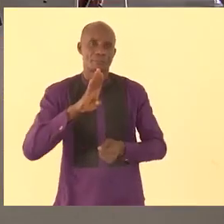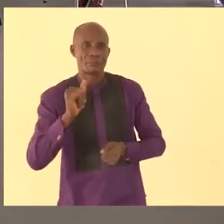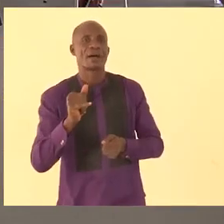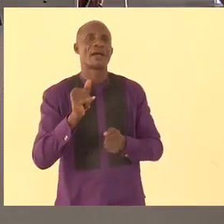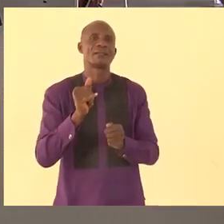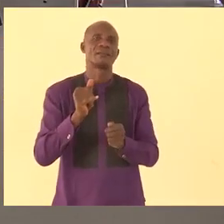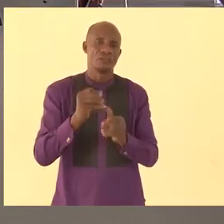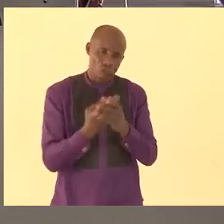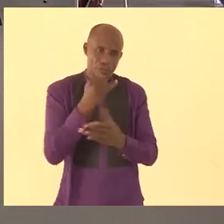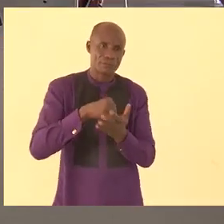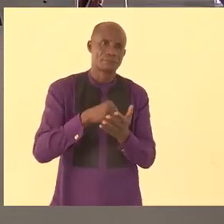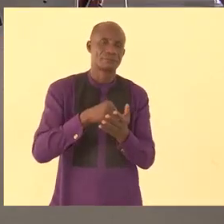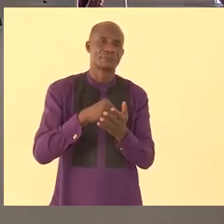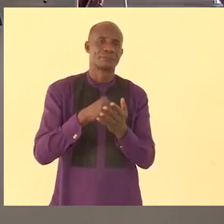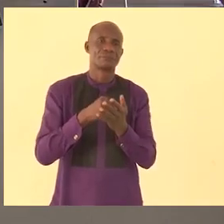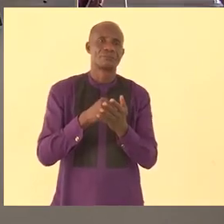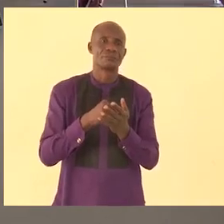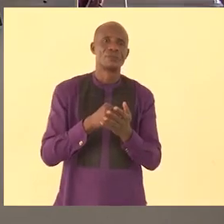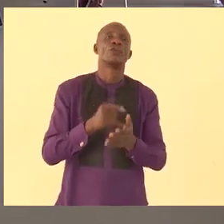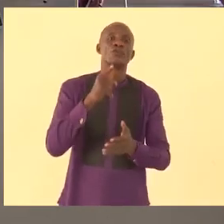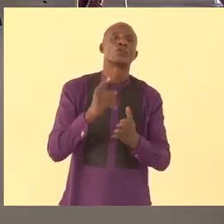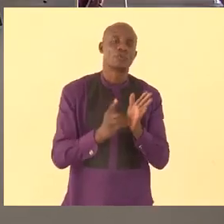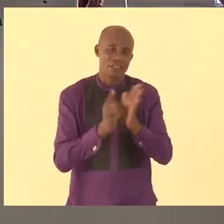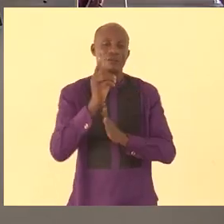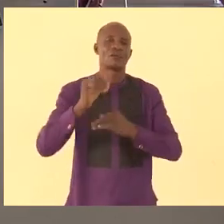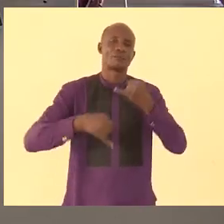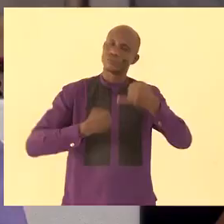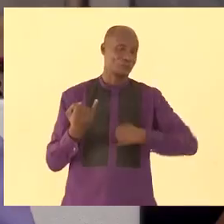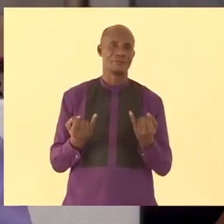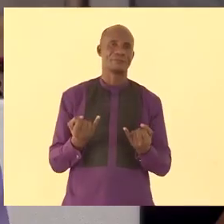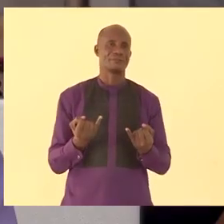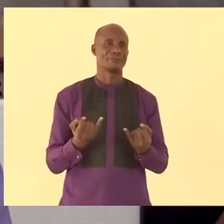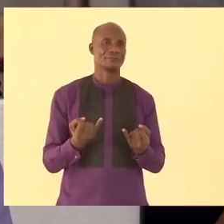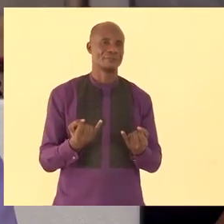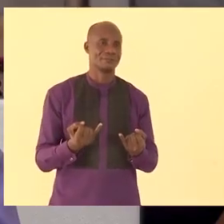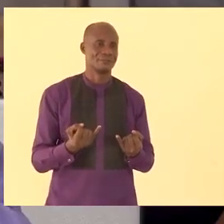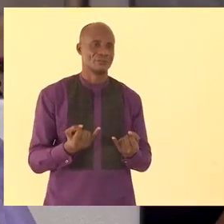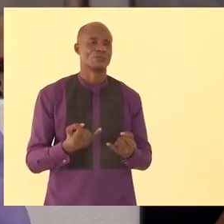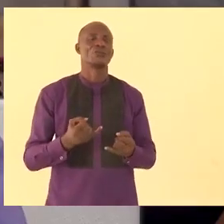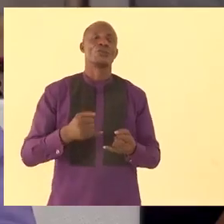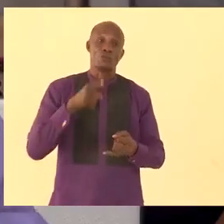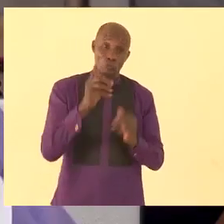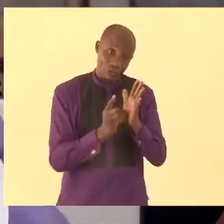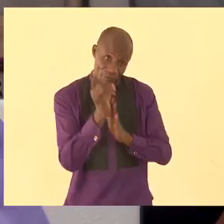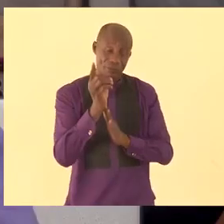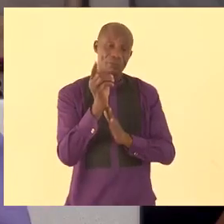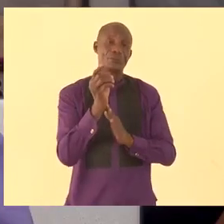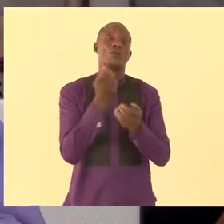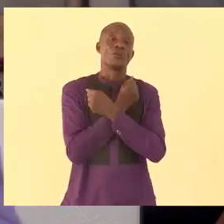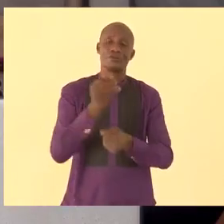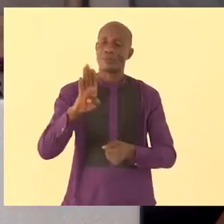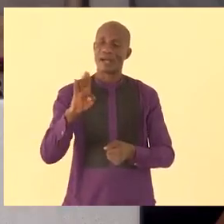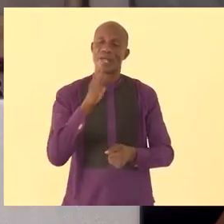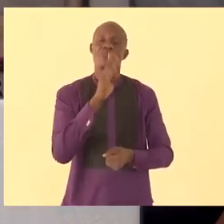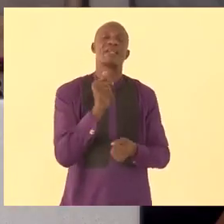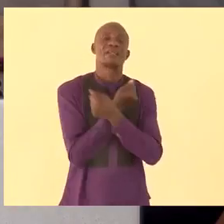deliberately cultivating the habit that today, in spite of this, you develop happy, joy by being joyous. I will be happy. You develop love by loving.